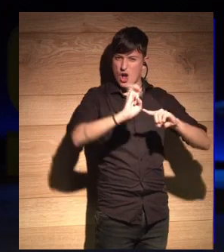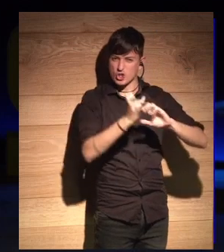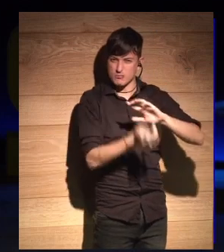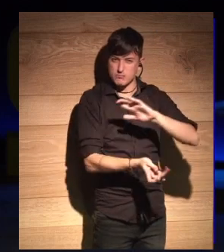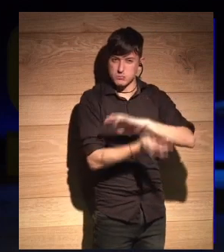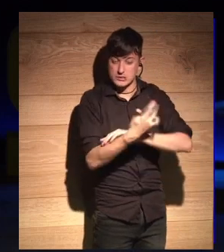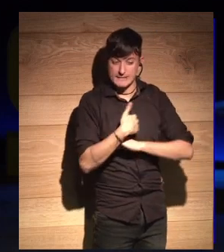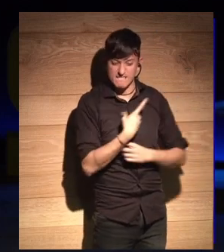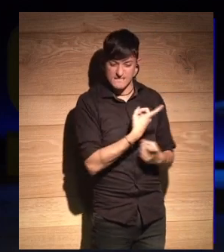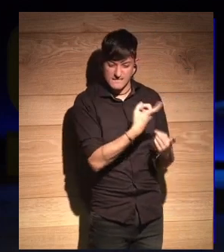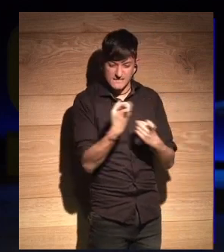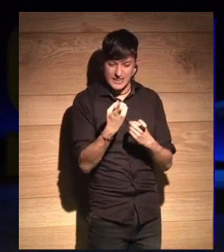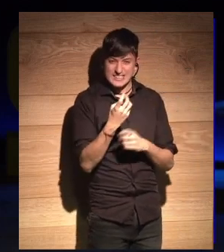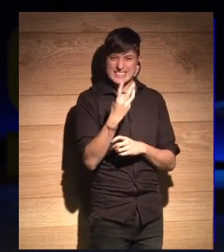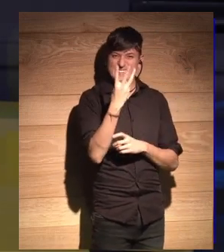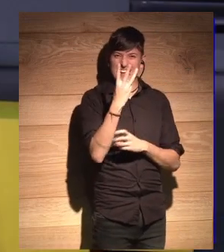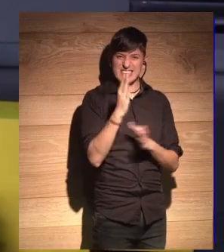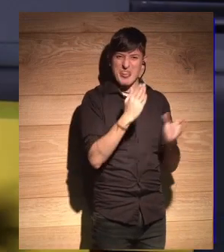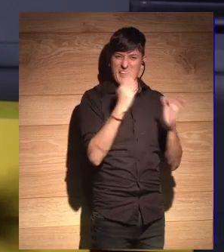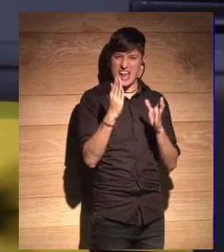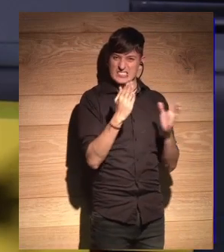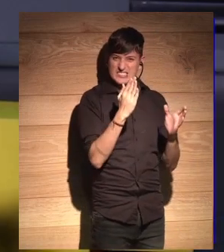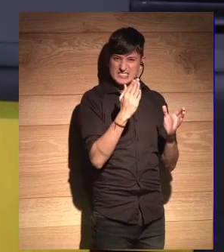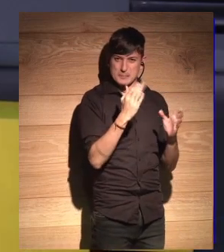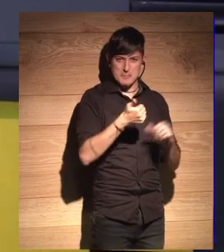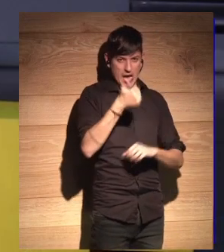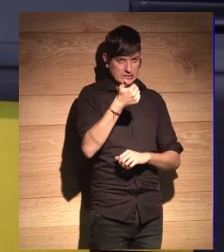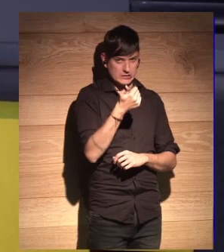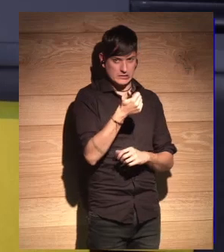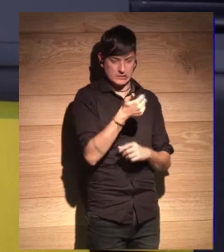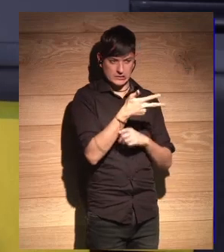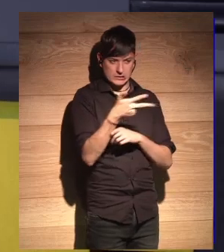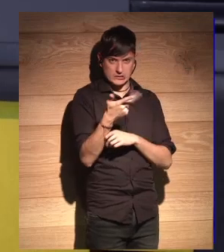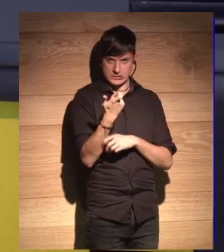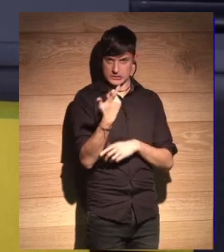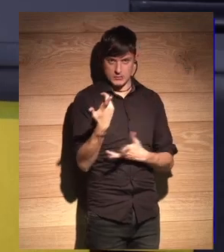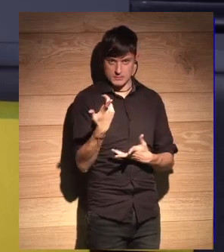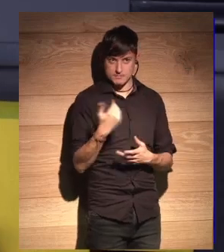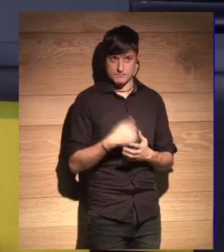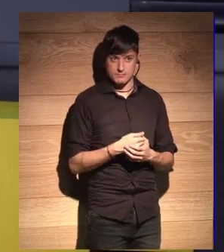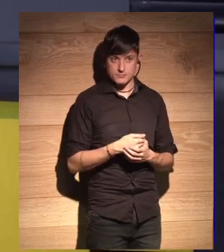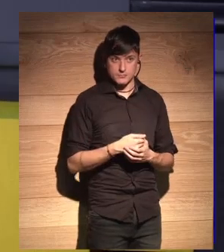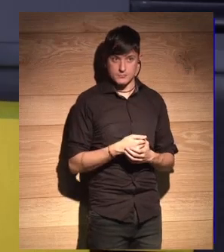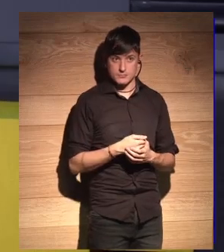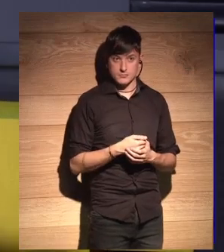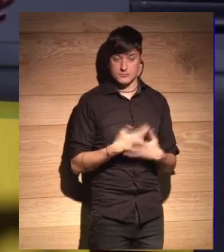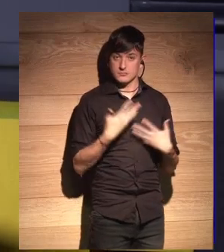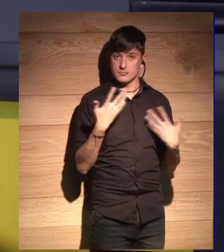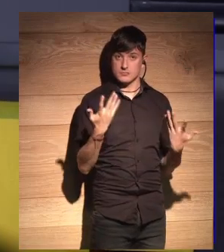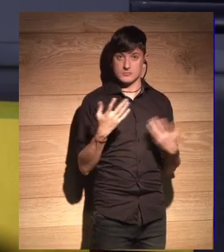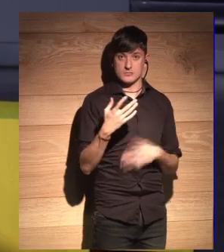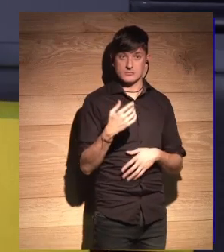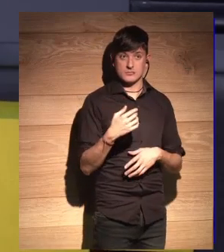more scenes. There was a 4-scene presentation. And the DP that promised he would do it